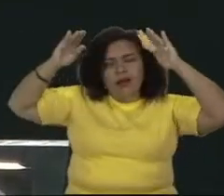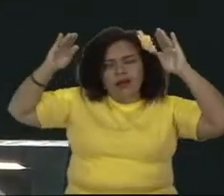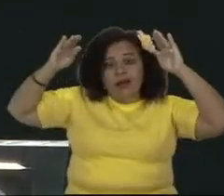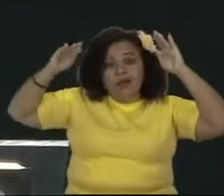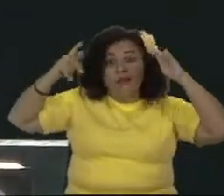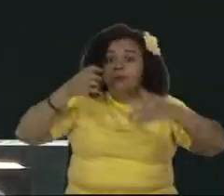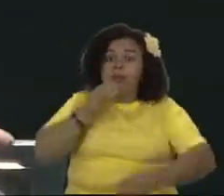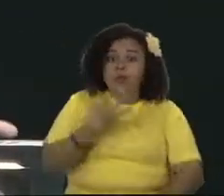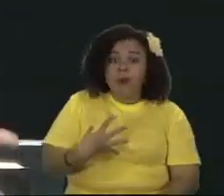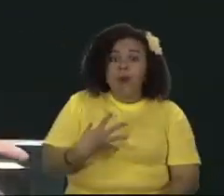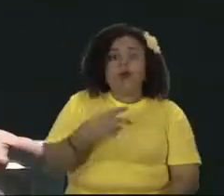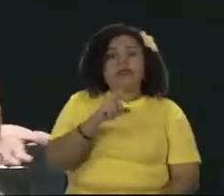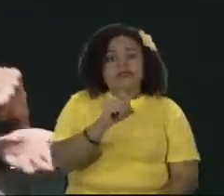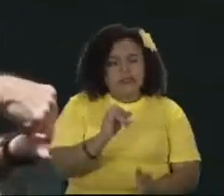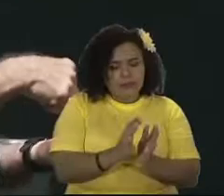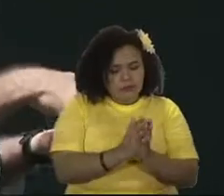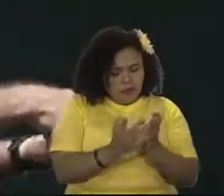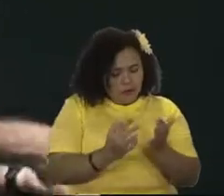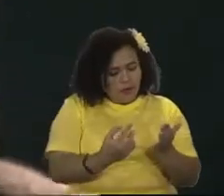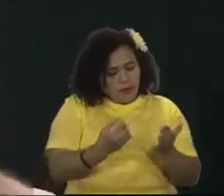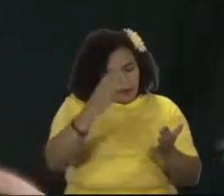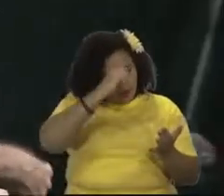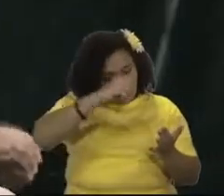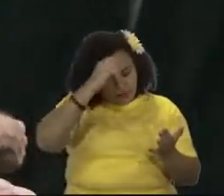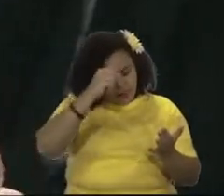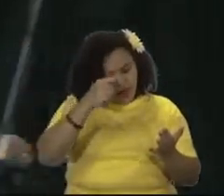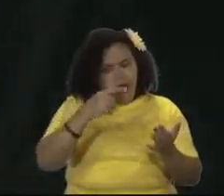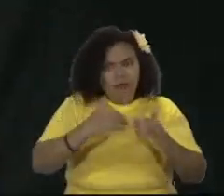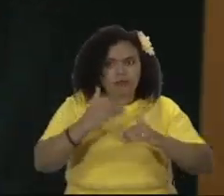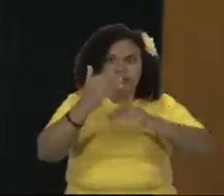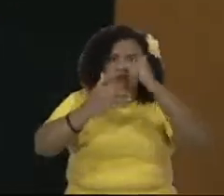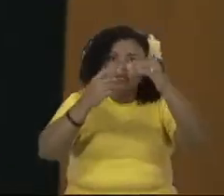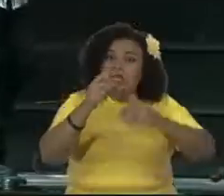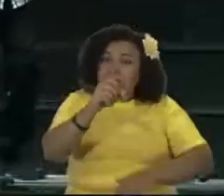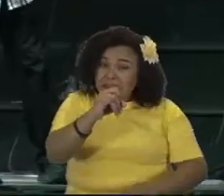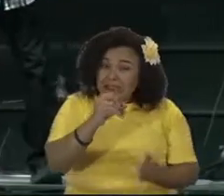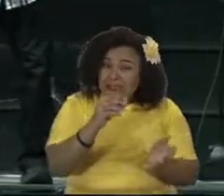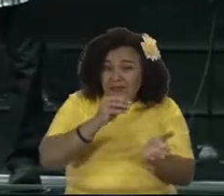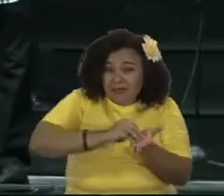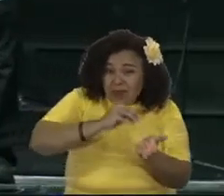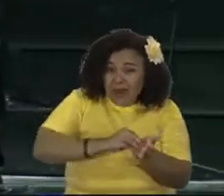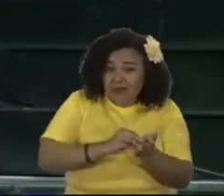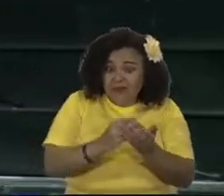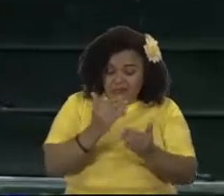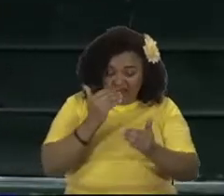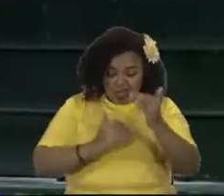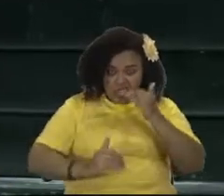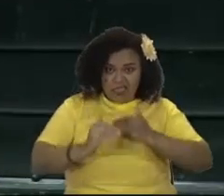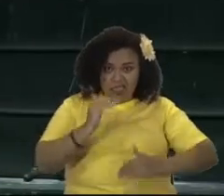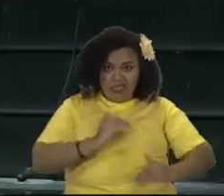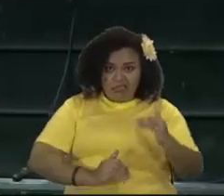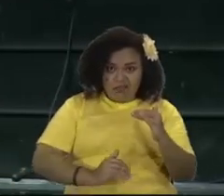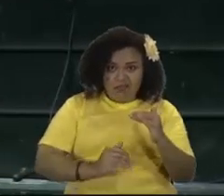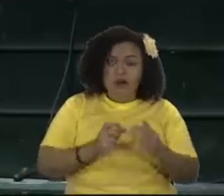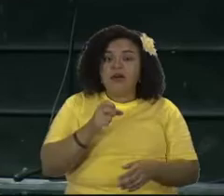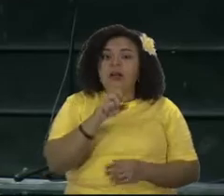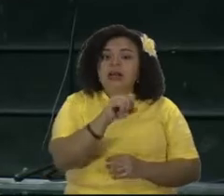you cannot progress. You cannot prosper without the Word. And without the Word of the God,